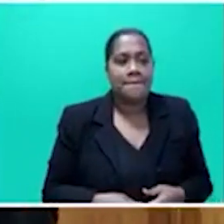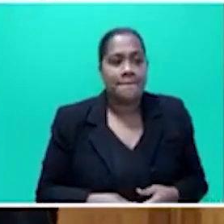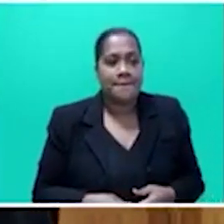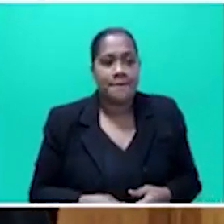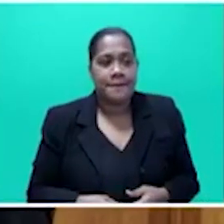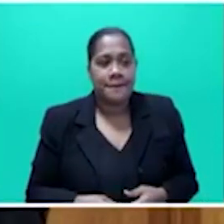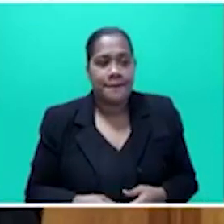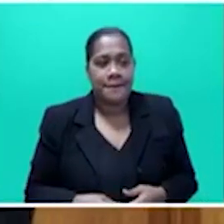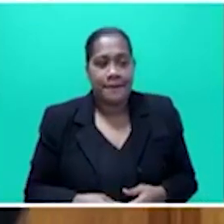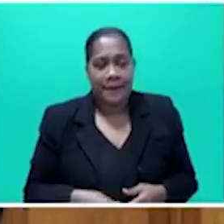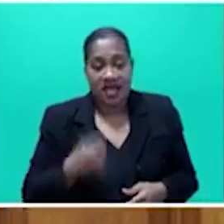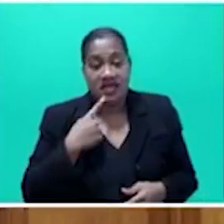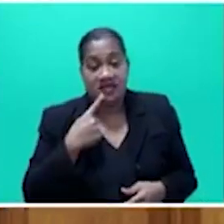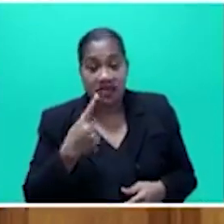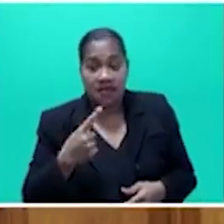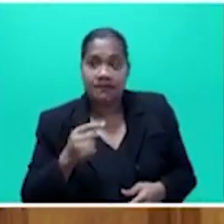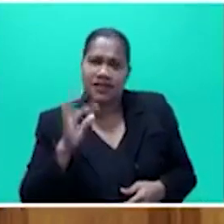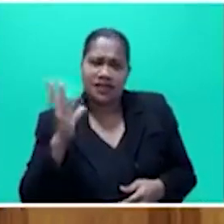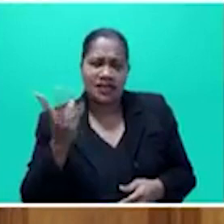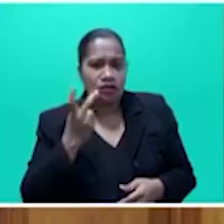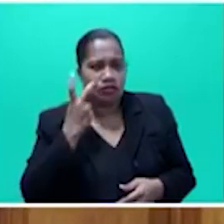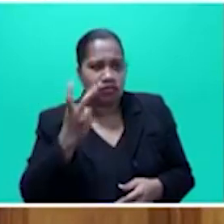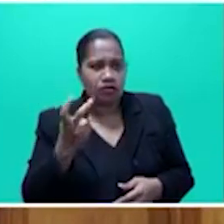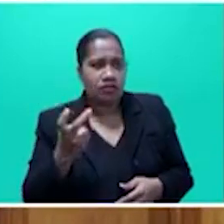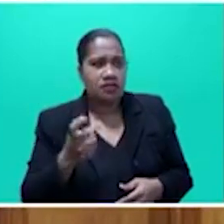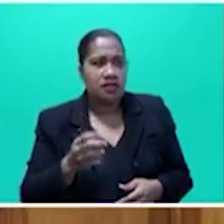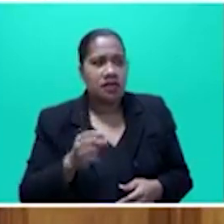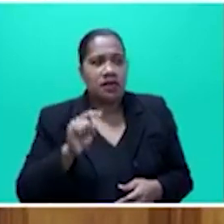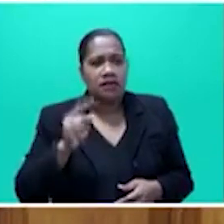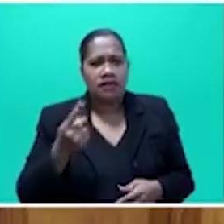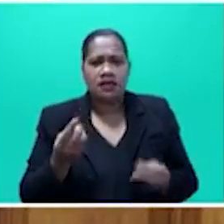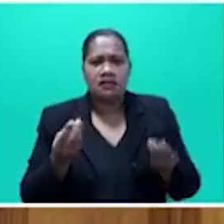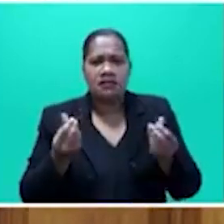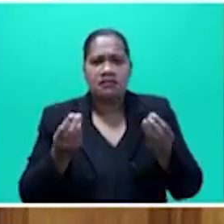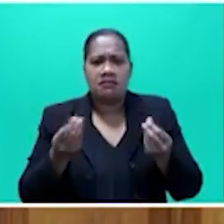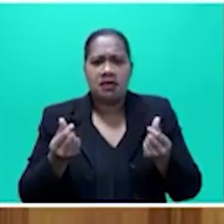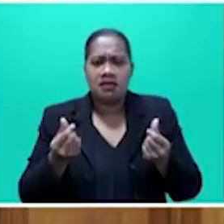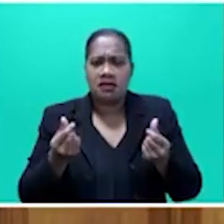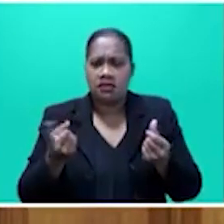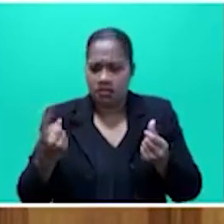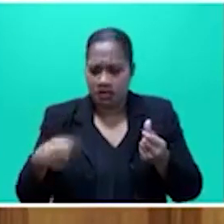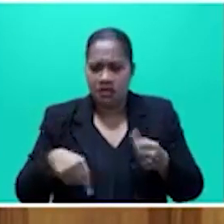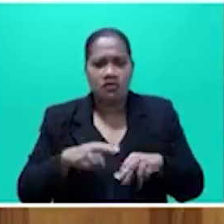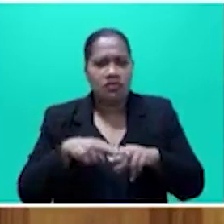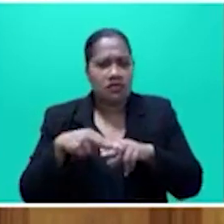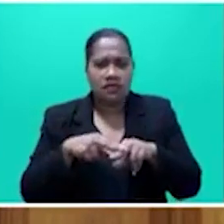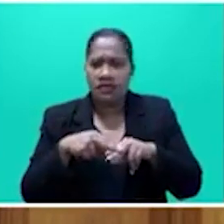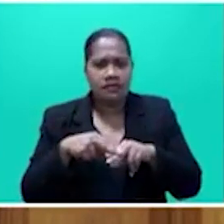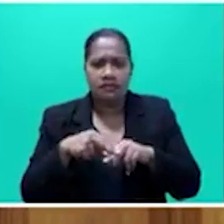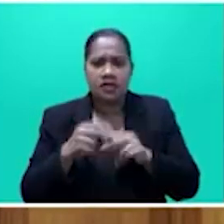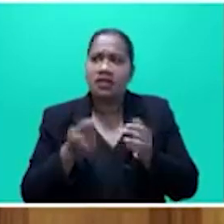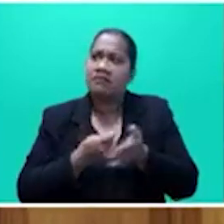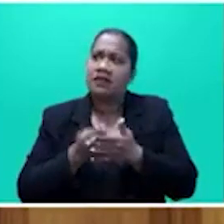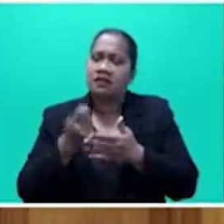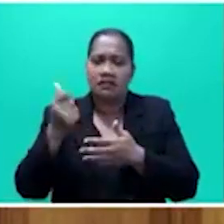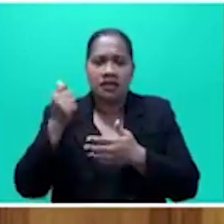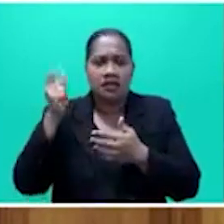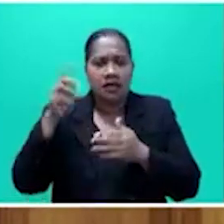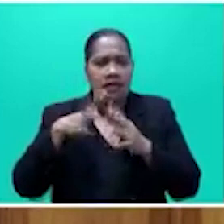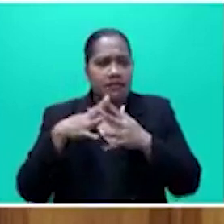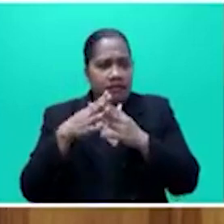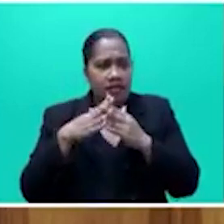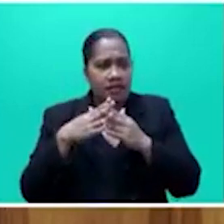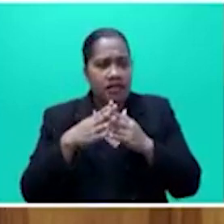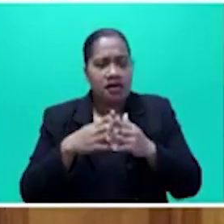say that they are tourists, but there was no money coming into Fiji because they were paid back in America, and they occupied